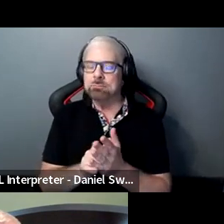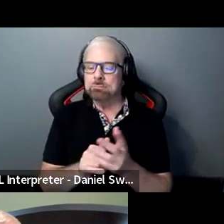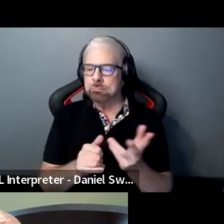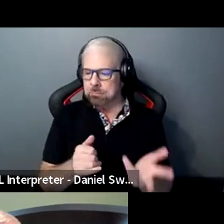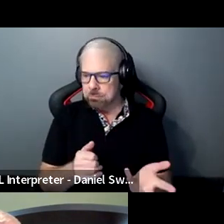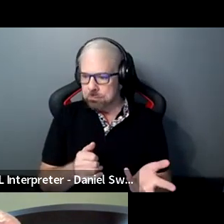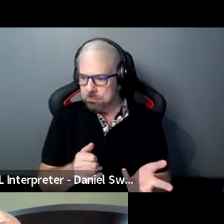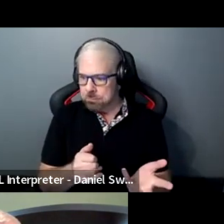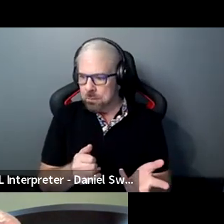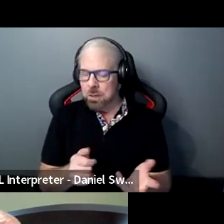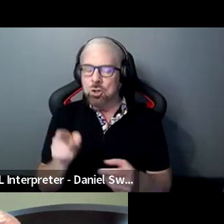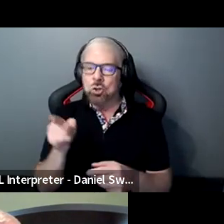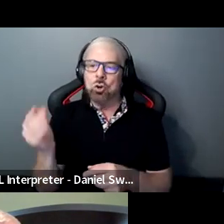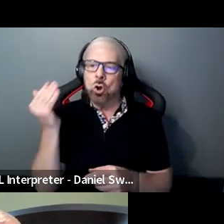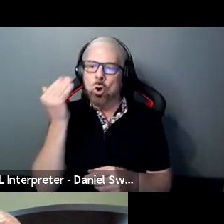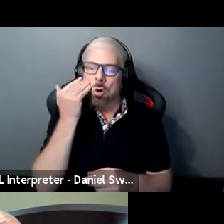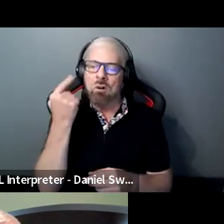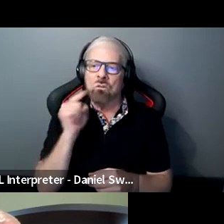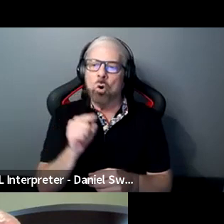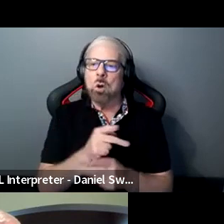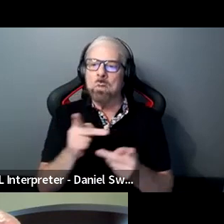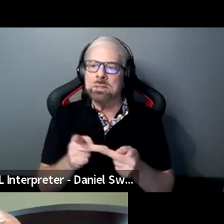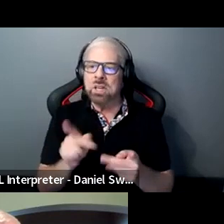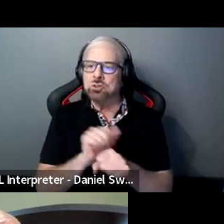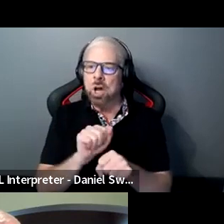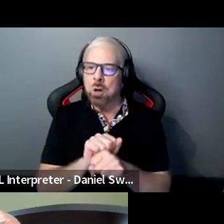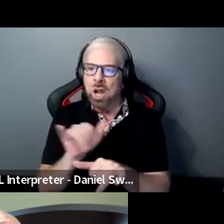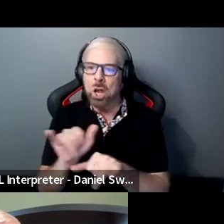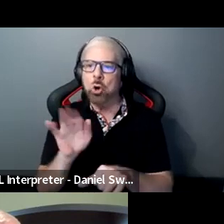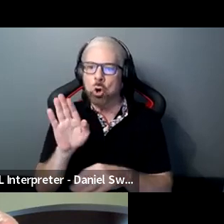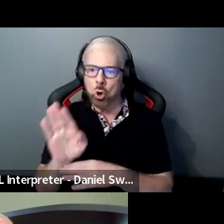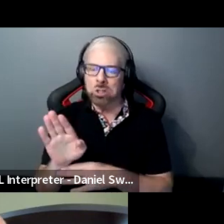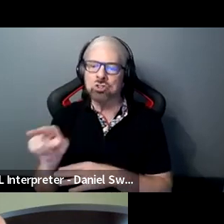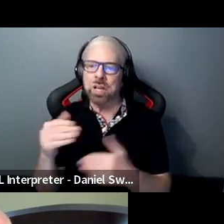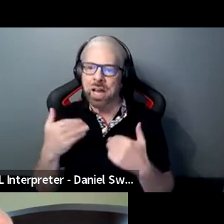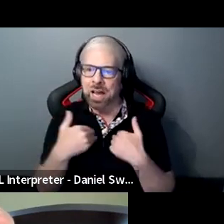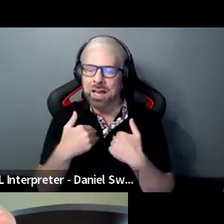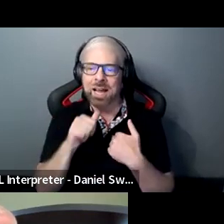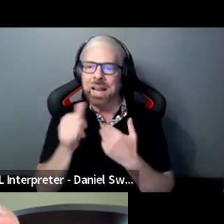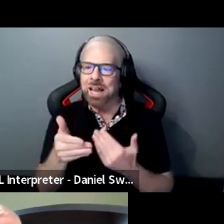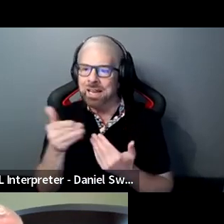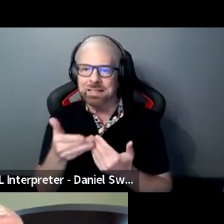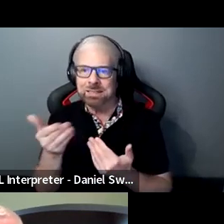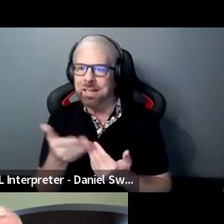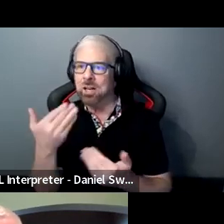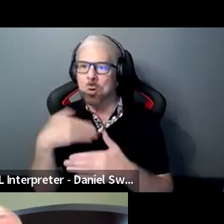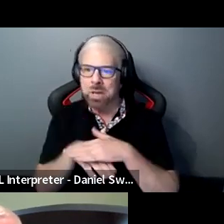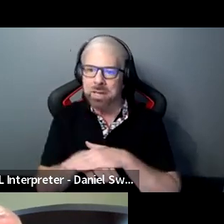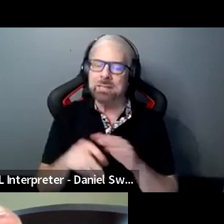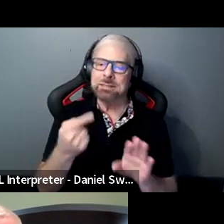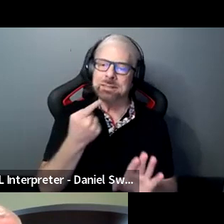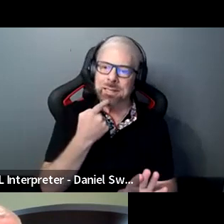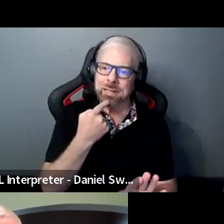And, for a position in a job like her, like she has, it's not easy to come in and say,